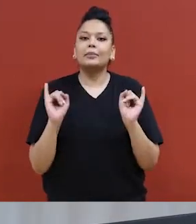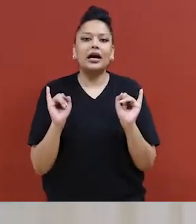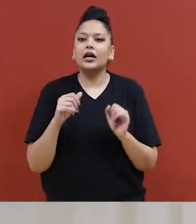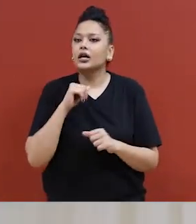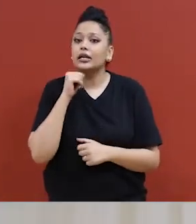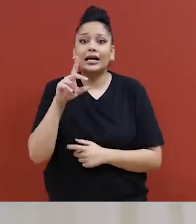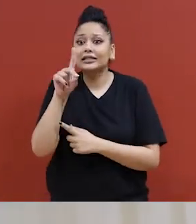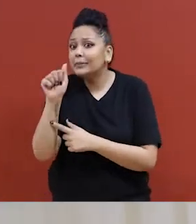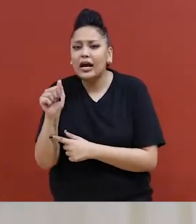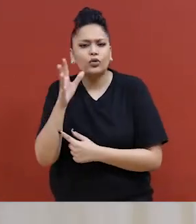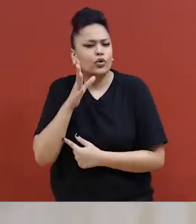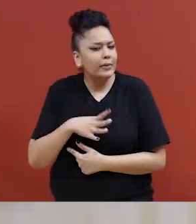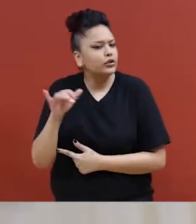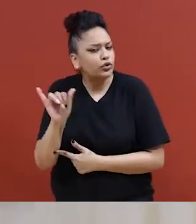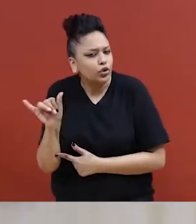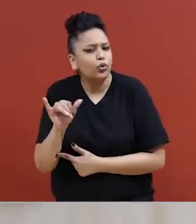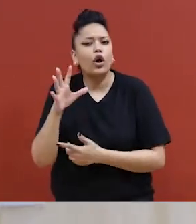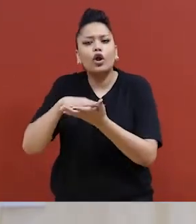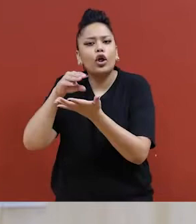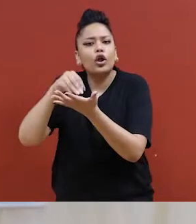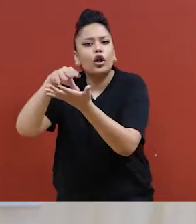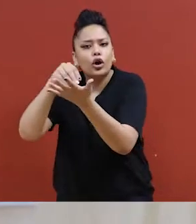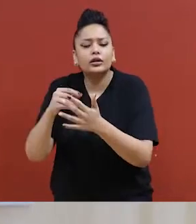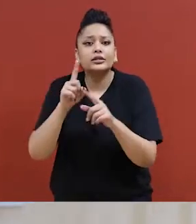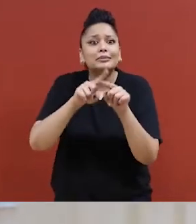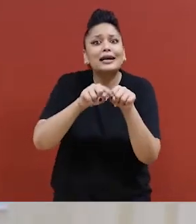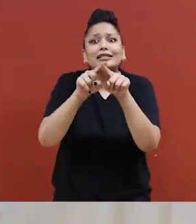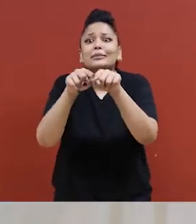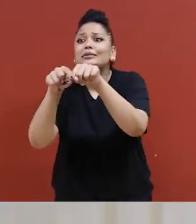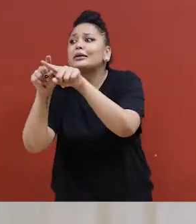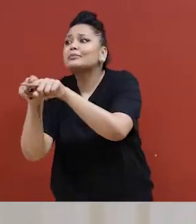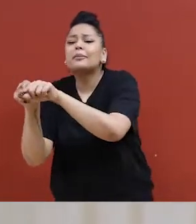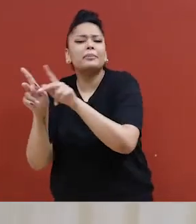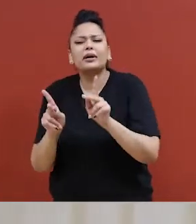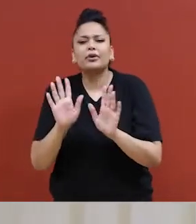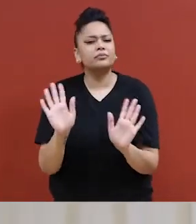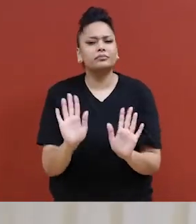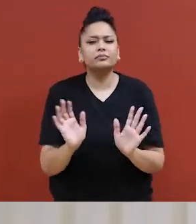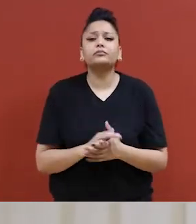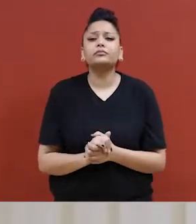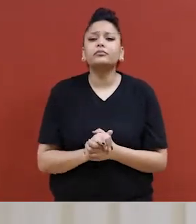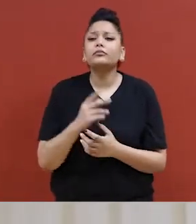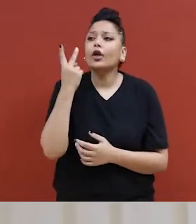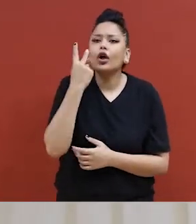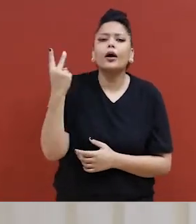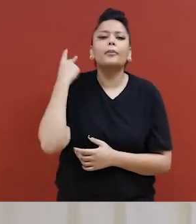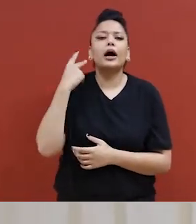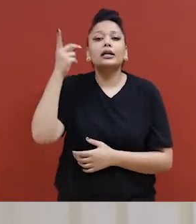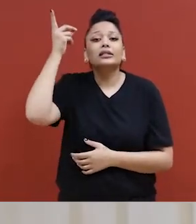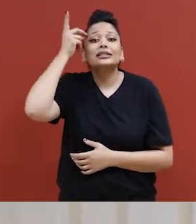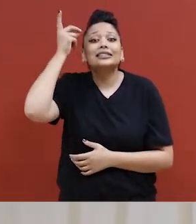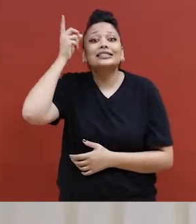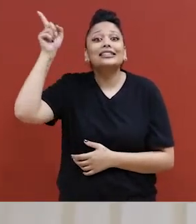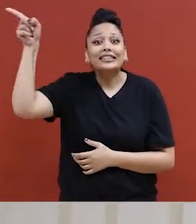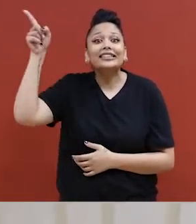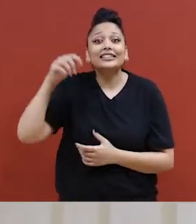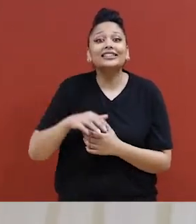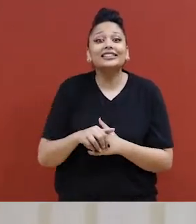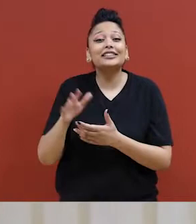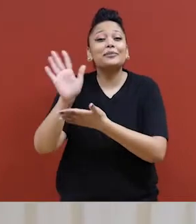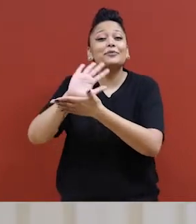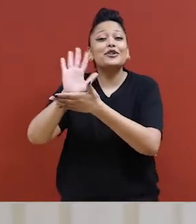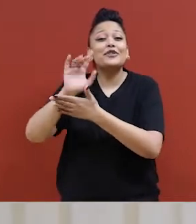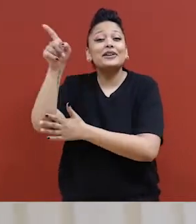women. We are taught that we need to be dependent on other people. Just hearken back to Walt Disney and think